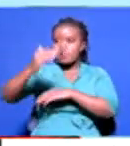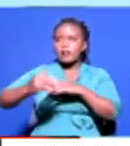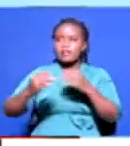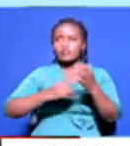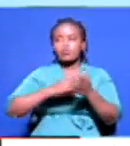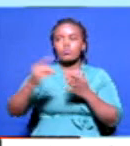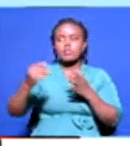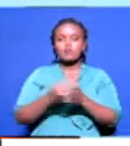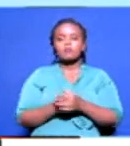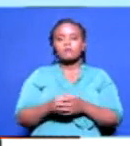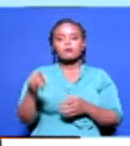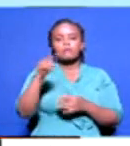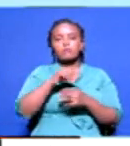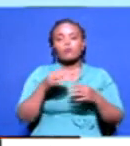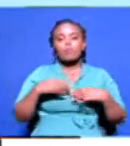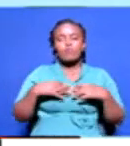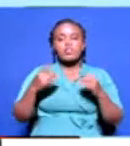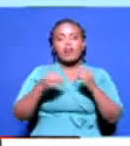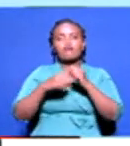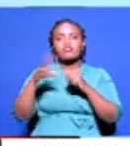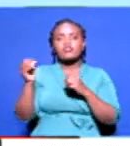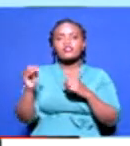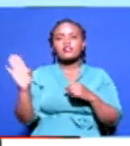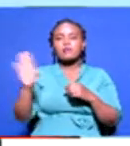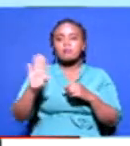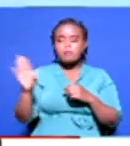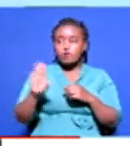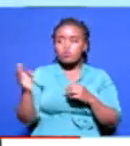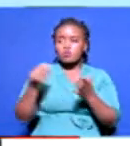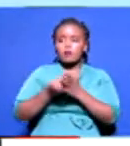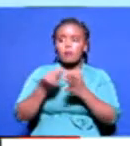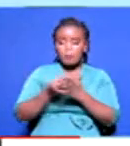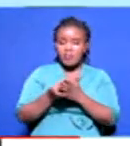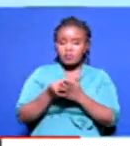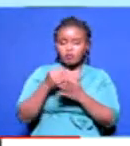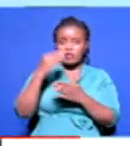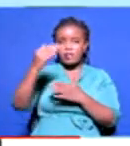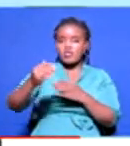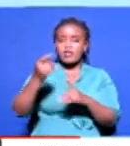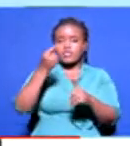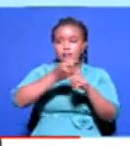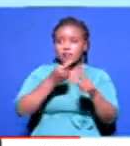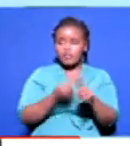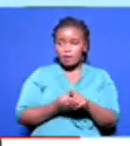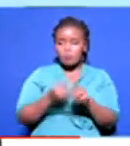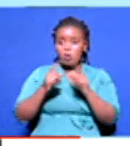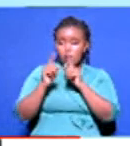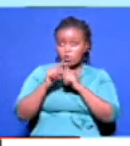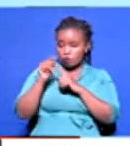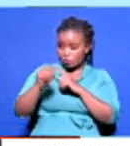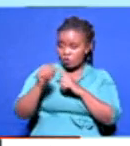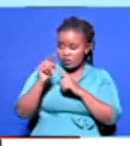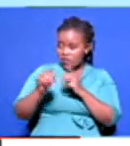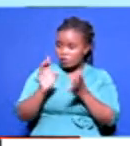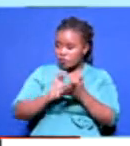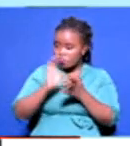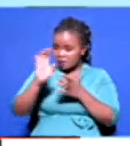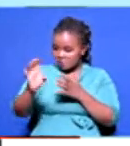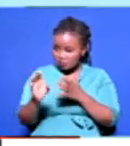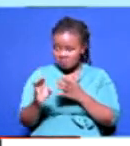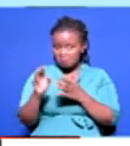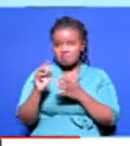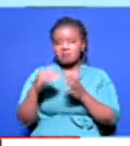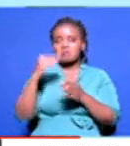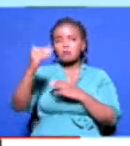billion shillings for secondary schools the next month. And this is a week, if not more than a week, earlier